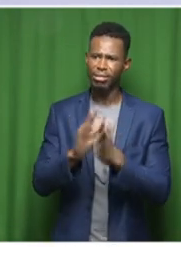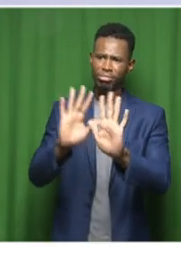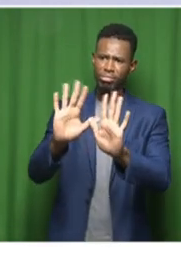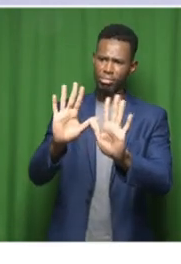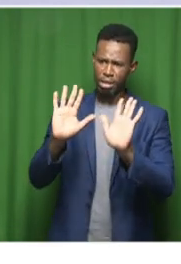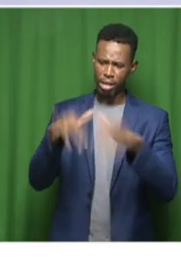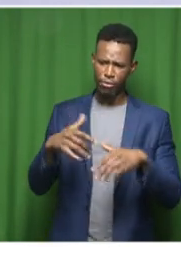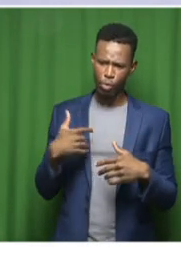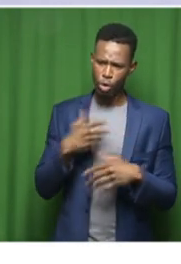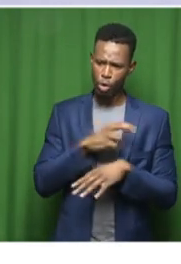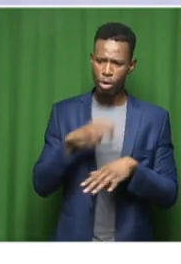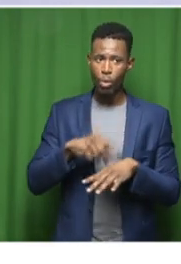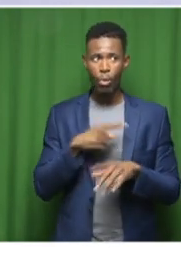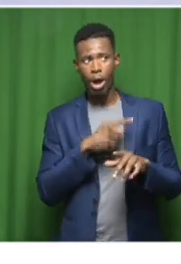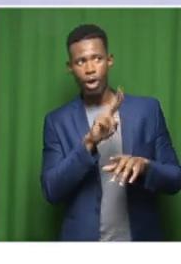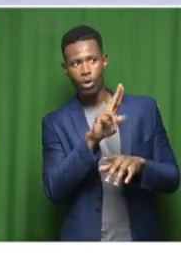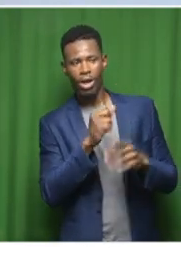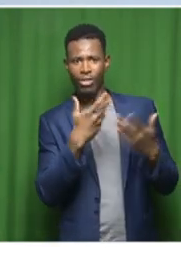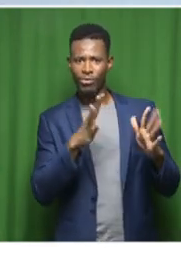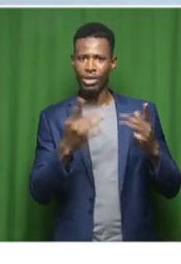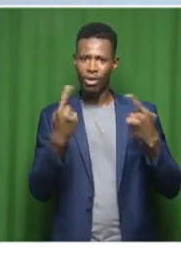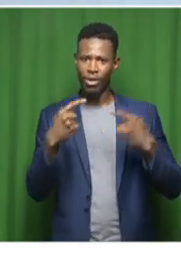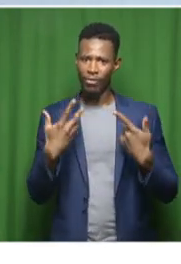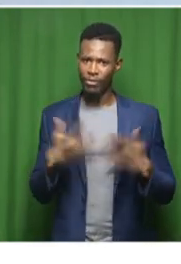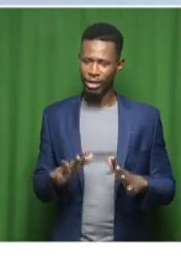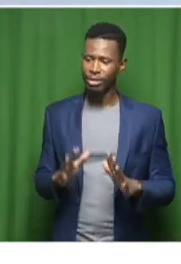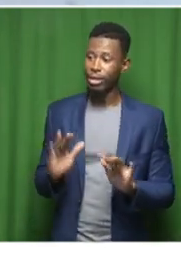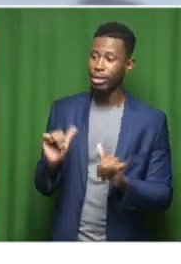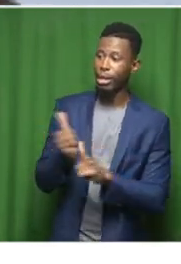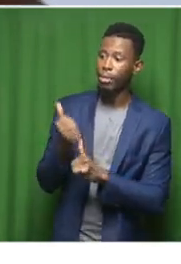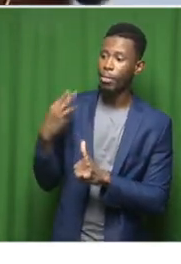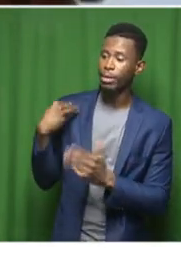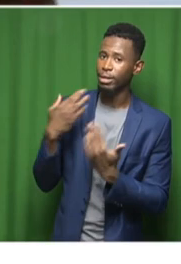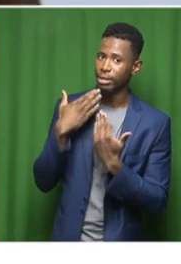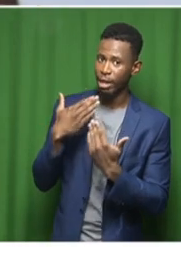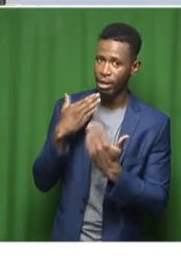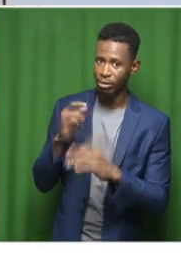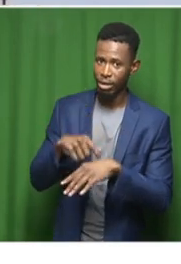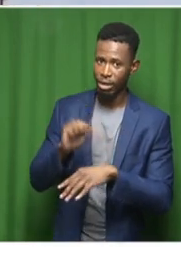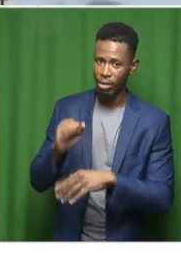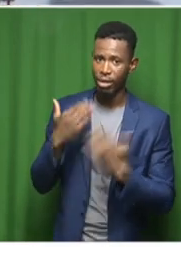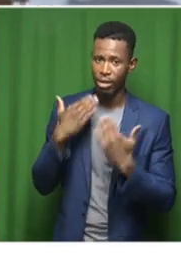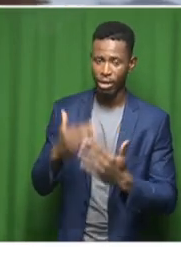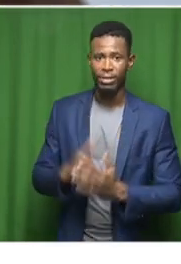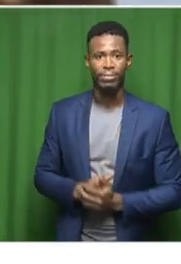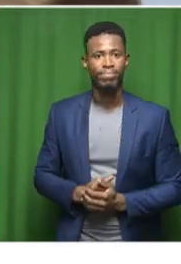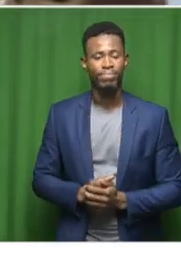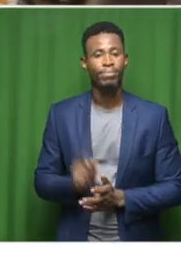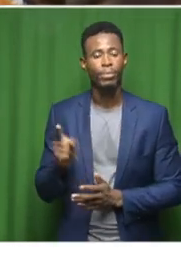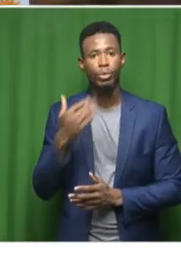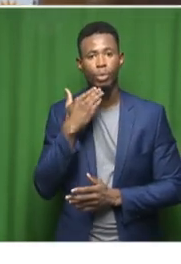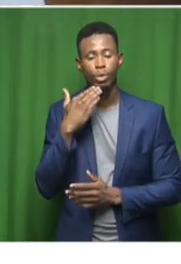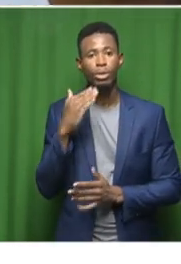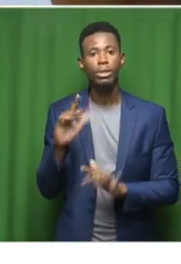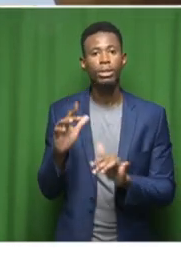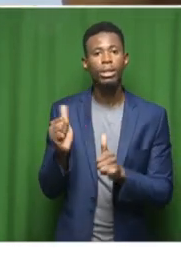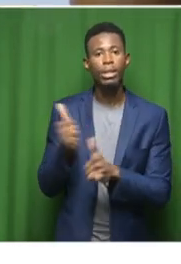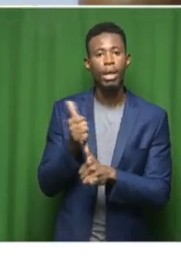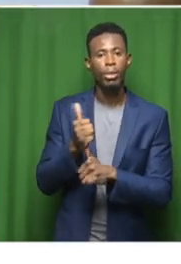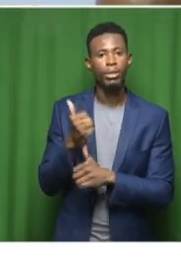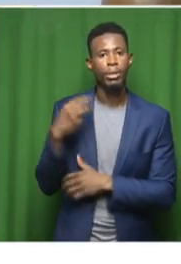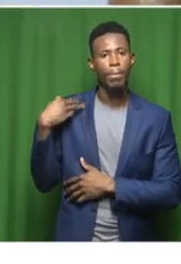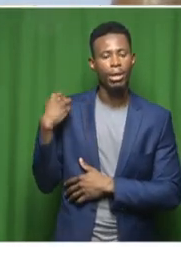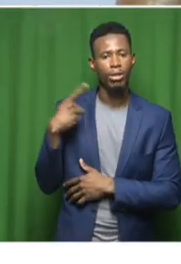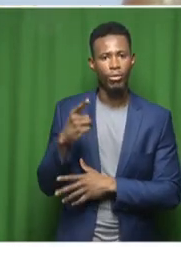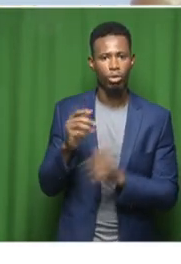us alone, and we fly to those countries. Deputy Minister, lovely chatting to you. Thank you so much for your time. That was the Deputy Minister of Transport,